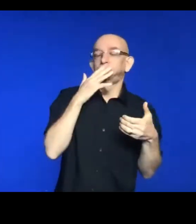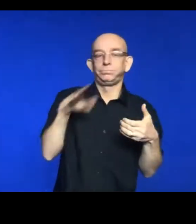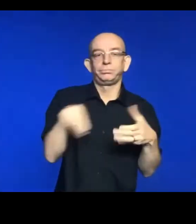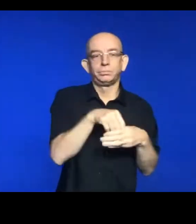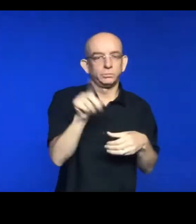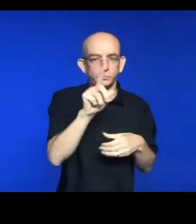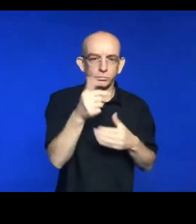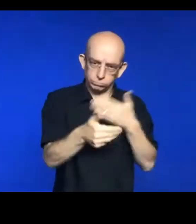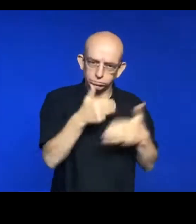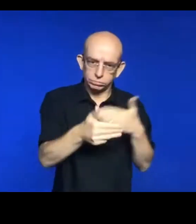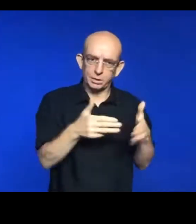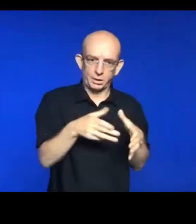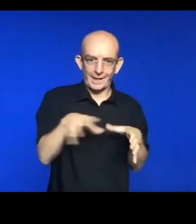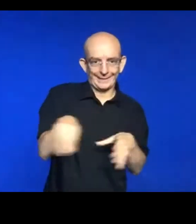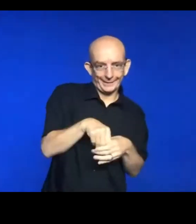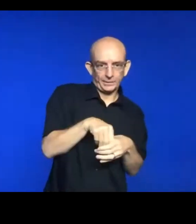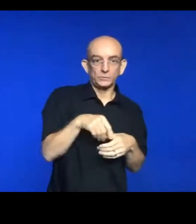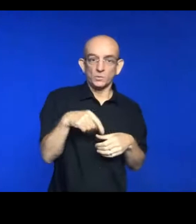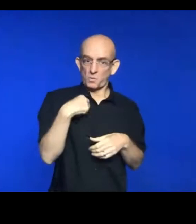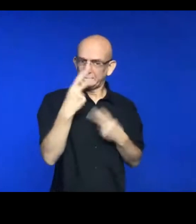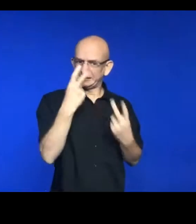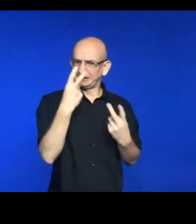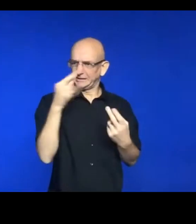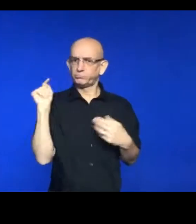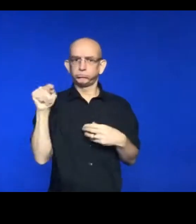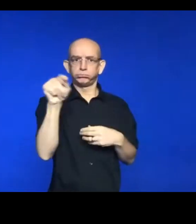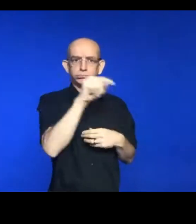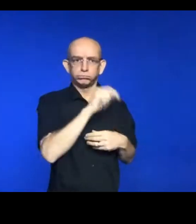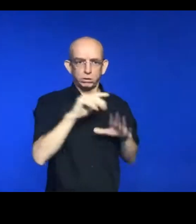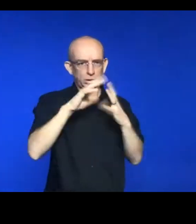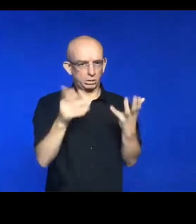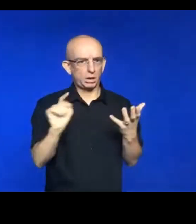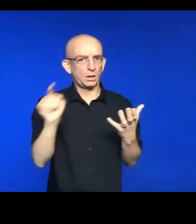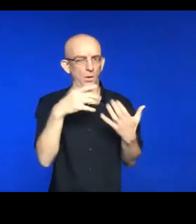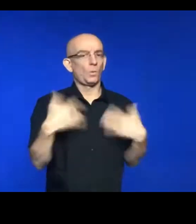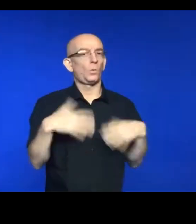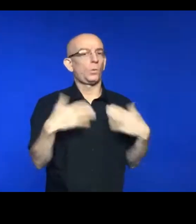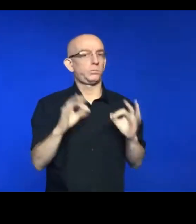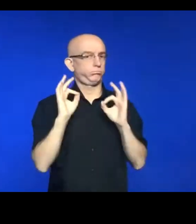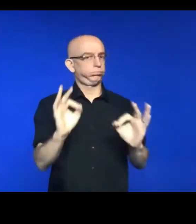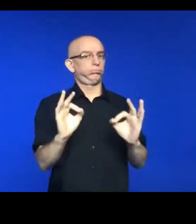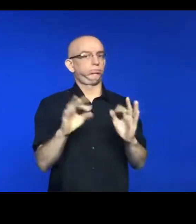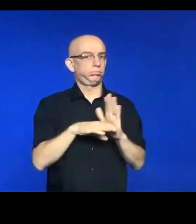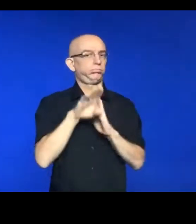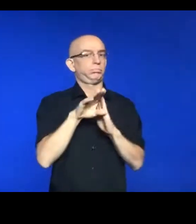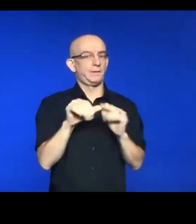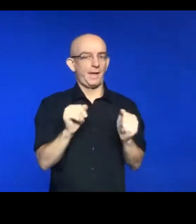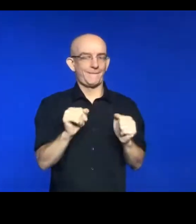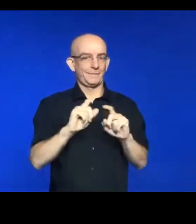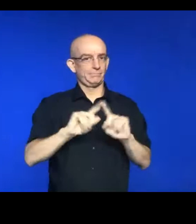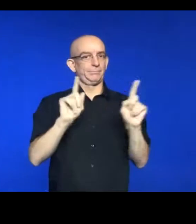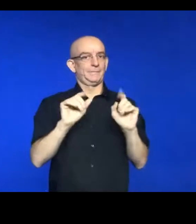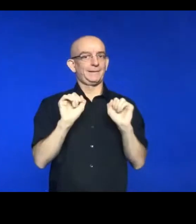fundamental difference when the agenda of disability and persons